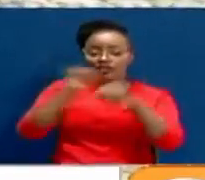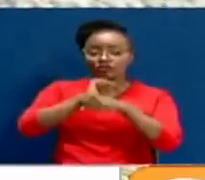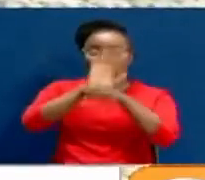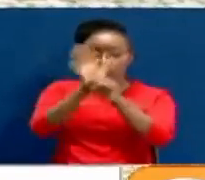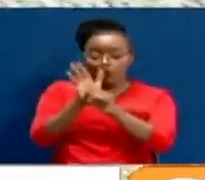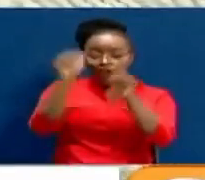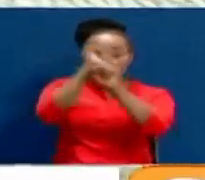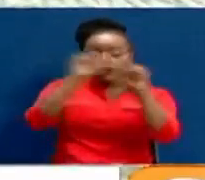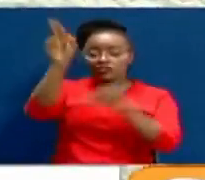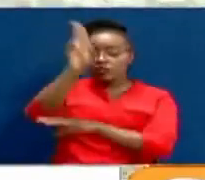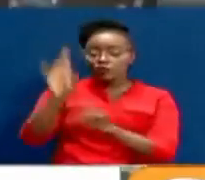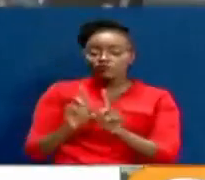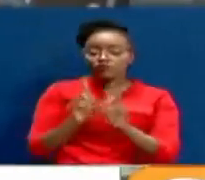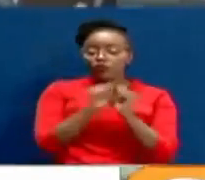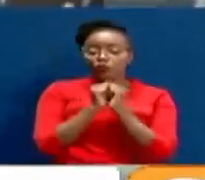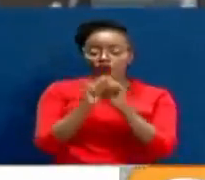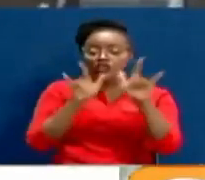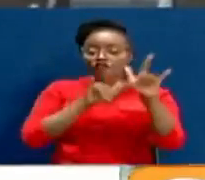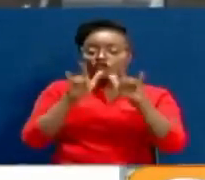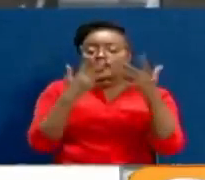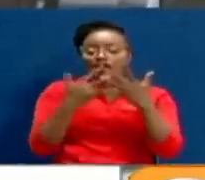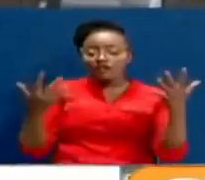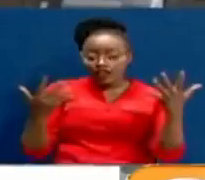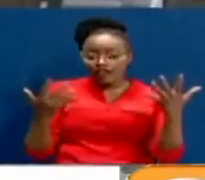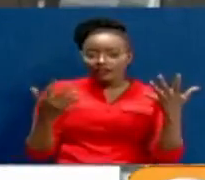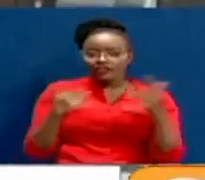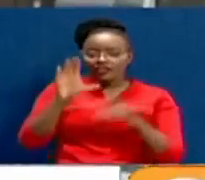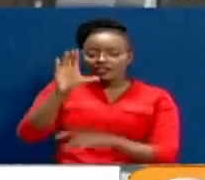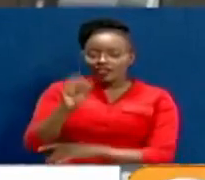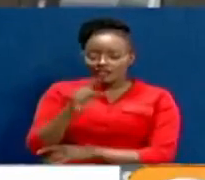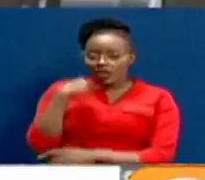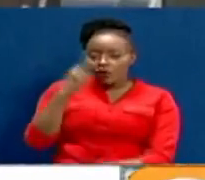COVID-19. President Kenyatta was accompanied by the Foreign Affairs Cabinet Secretary,